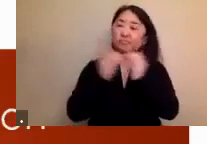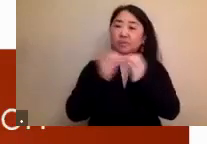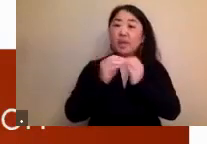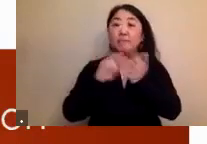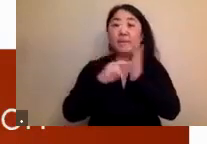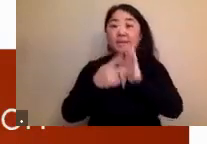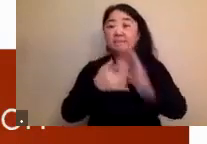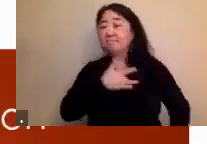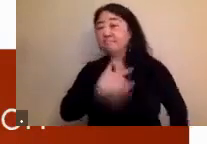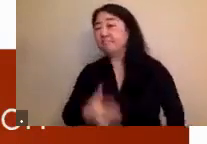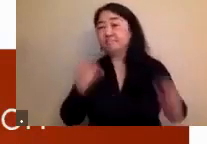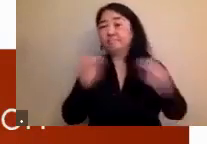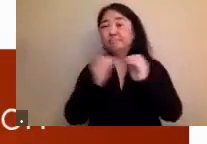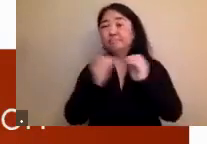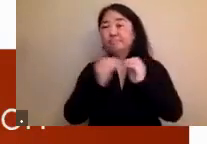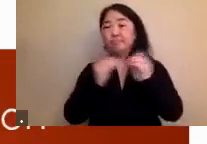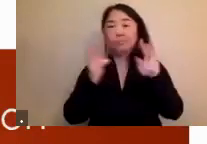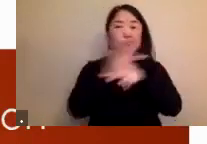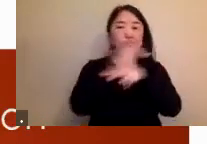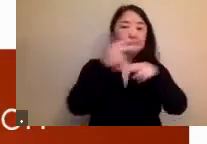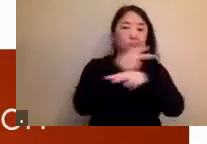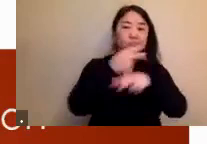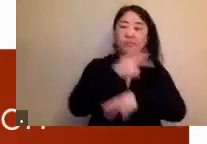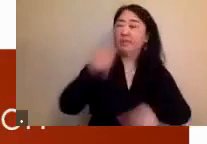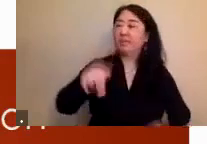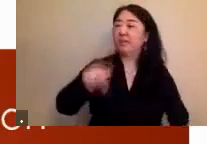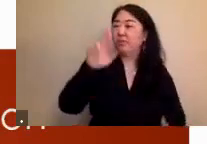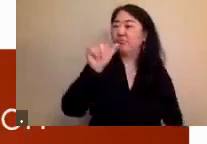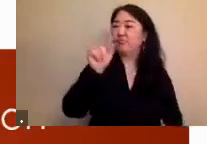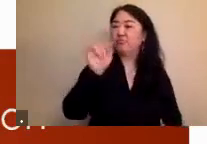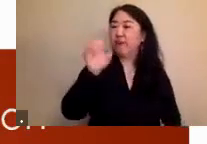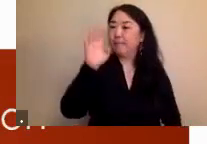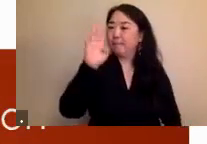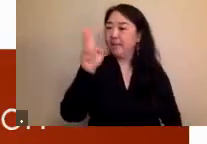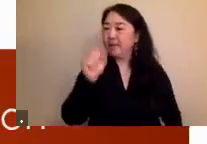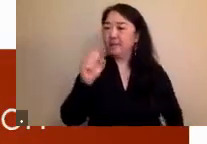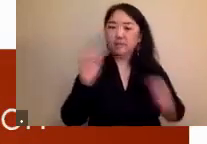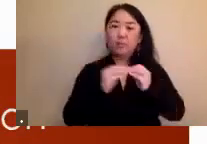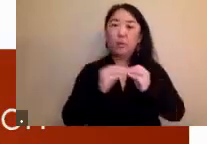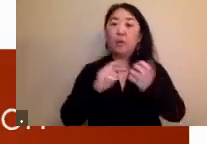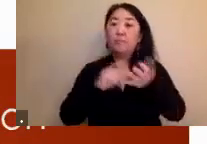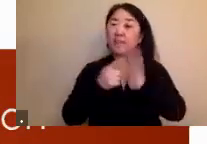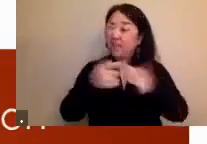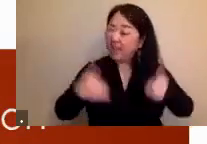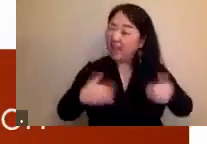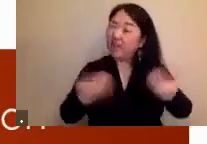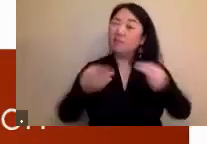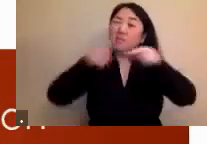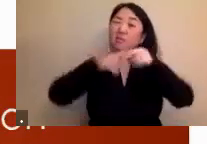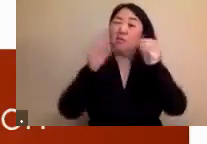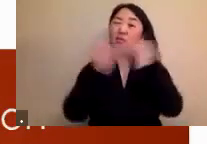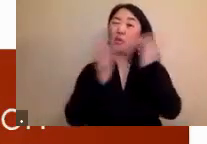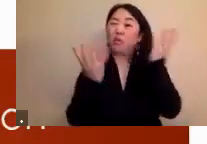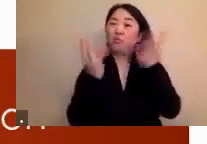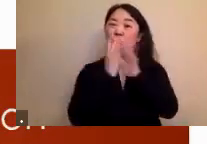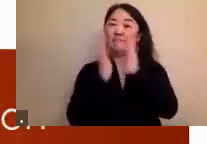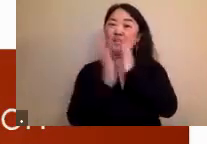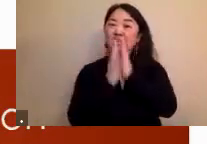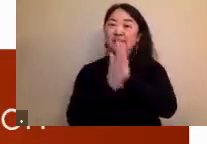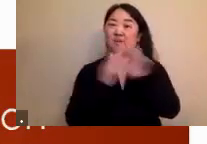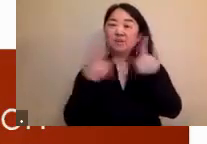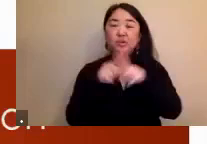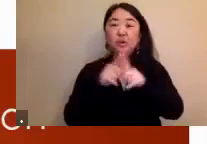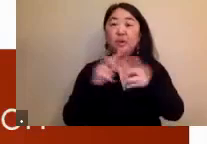routes in these communities. So they're actually having more traffic with them. So low emission to no